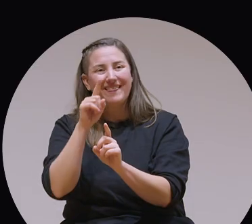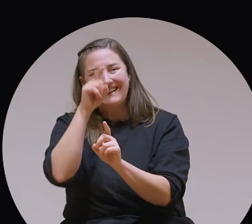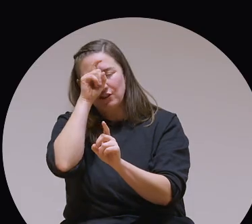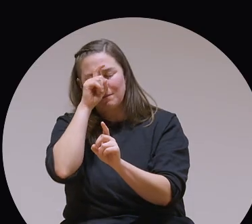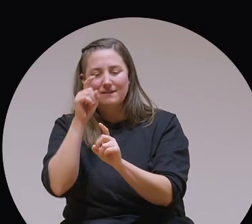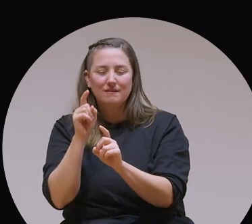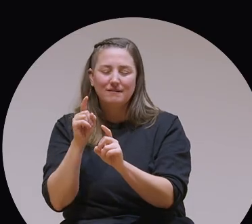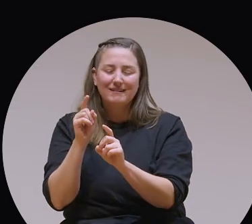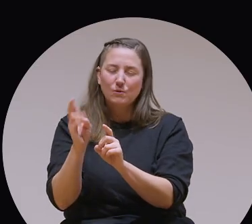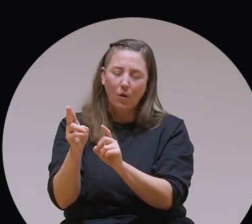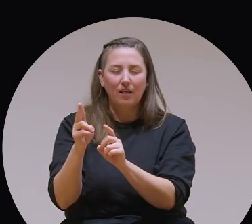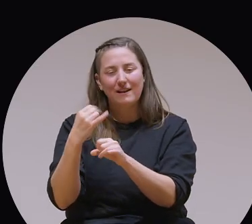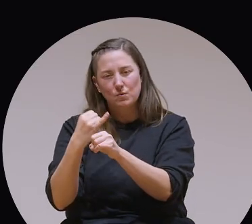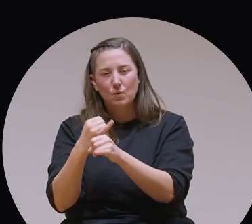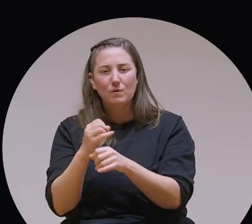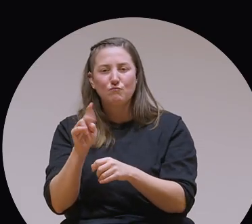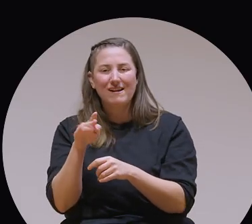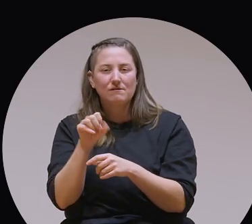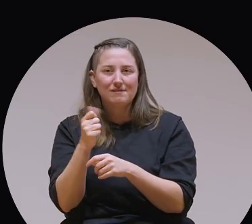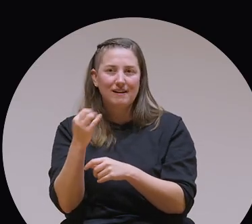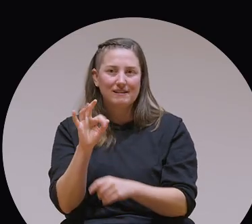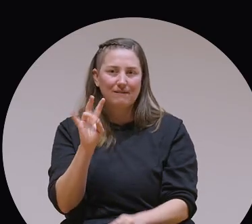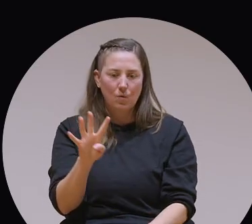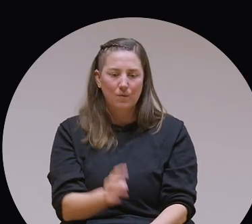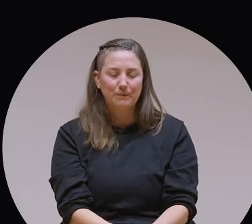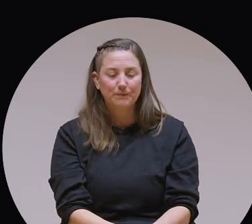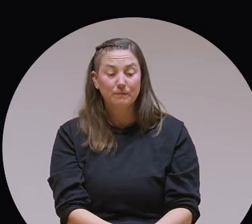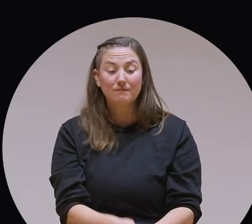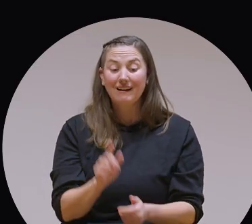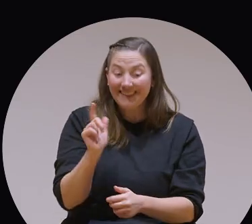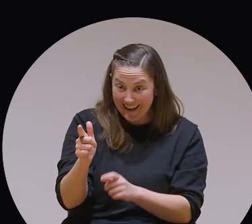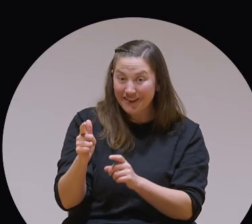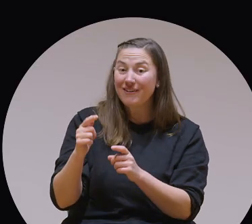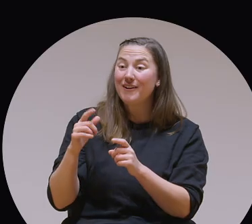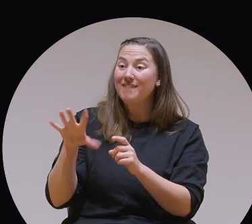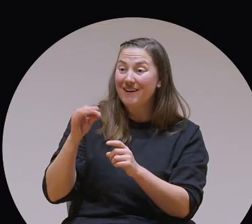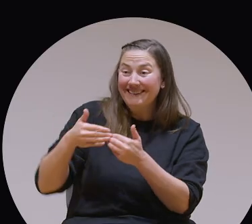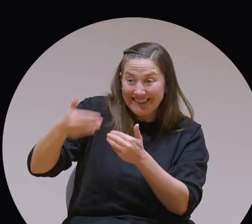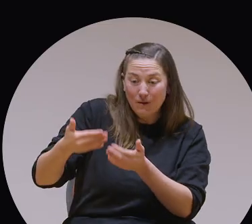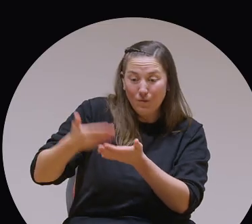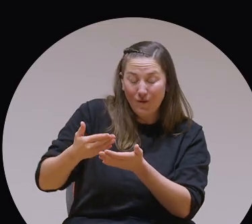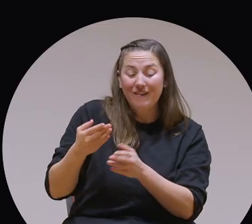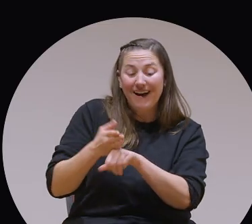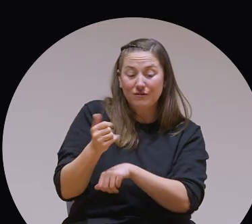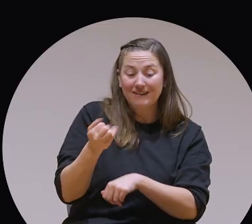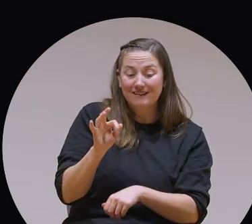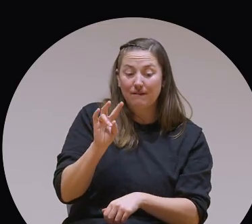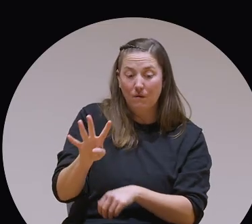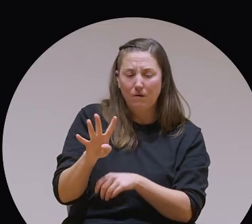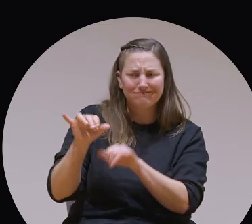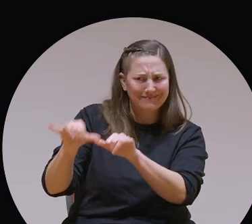Egyptological Institute in Brussels in 1934. We then found proof that after 1934, it remained